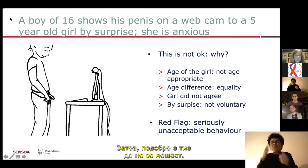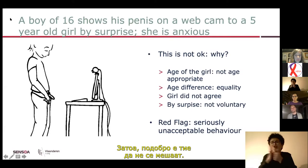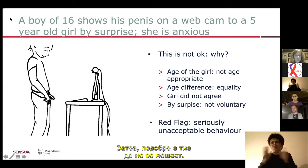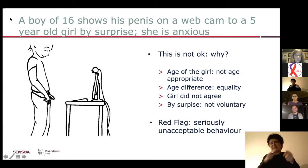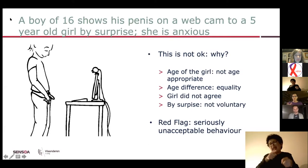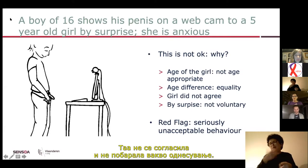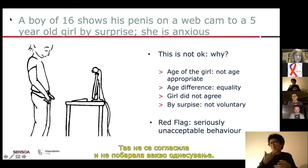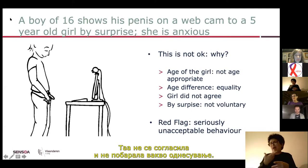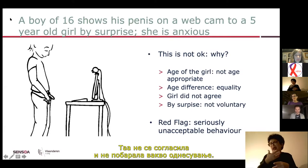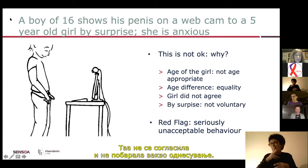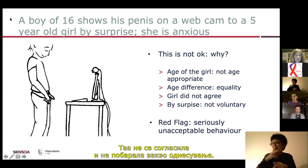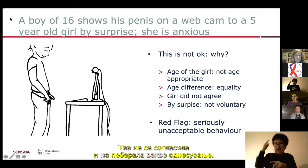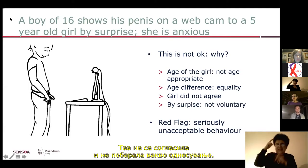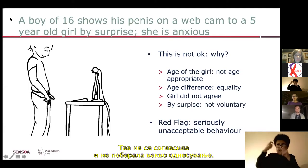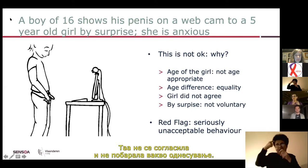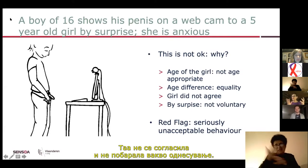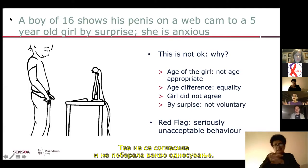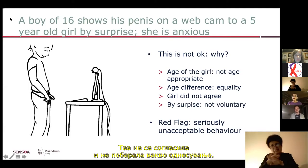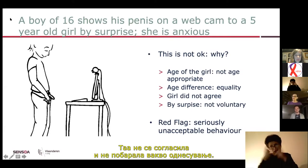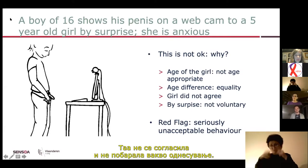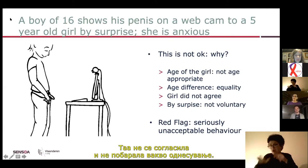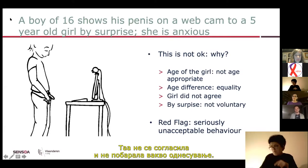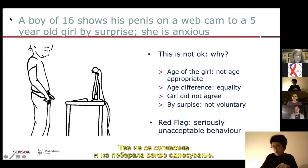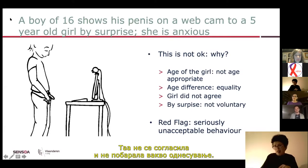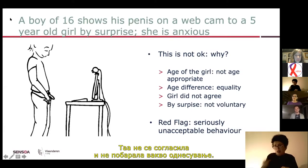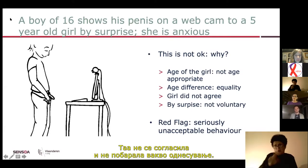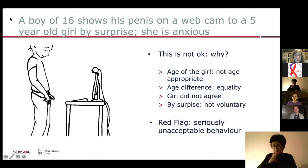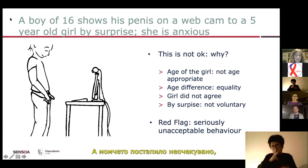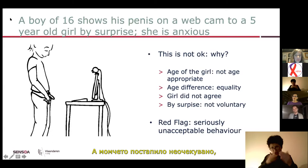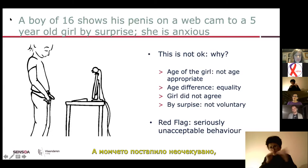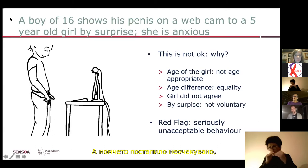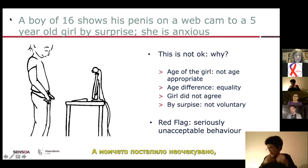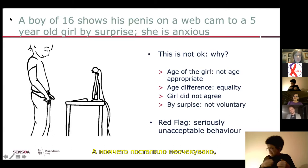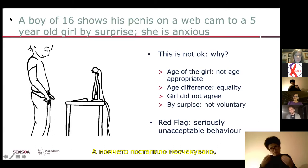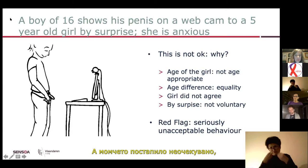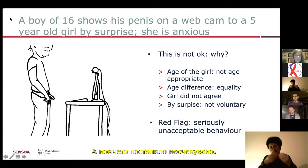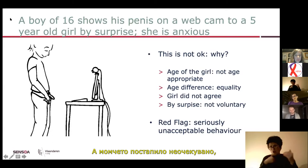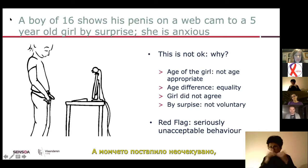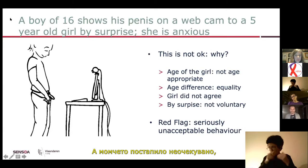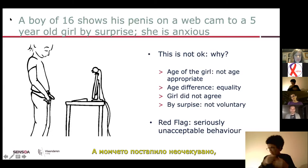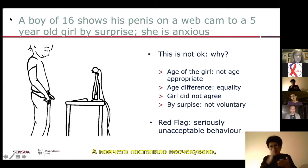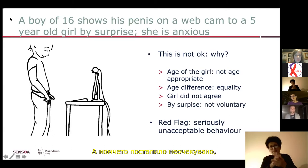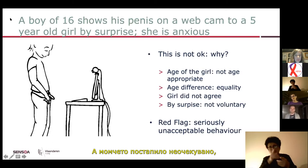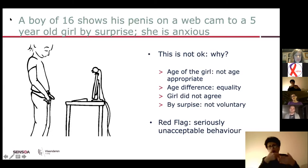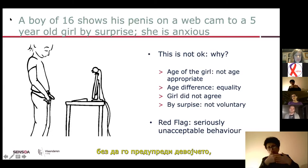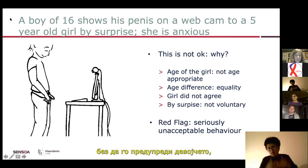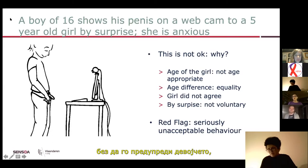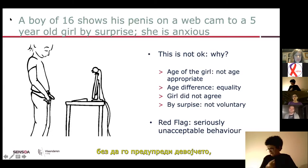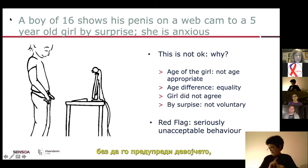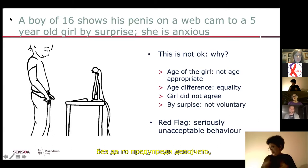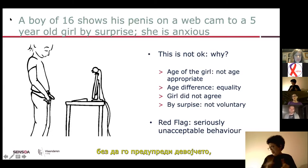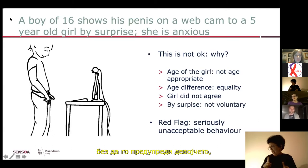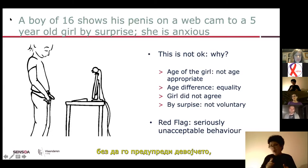together. She did not agree. She did not ask for this behavior. And the boy did it by surprise. So he did not